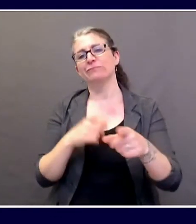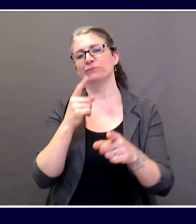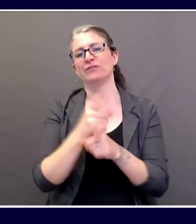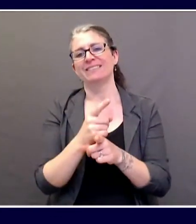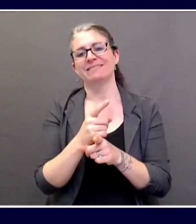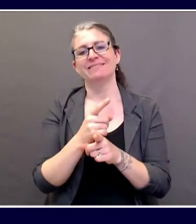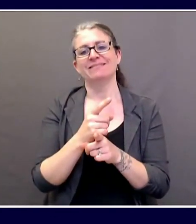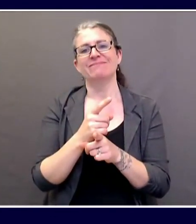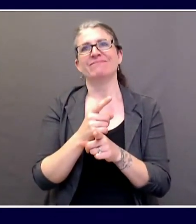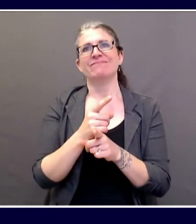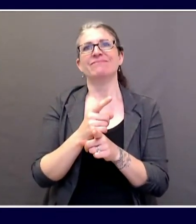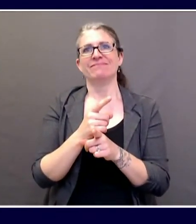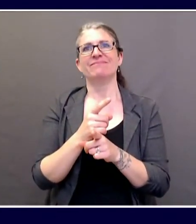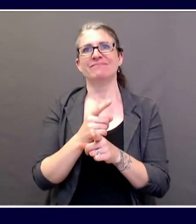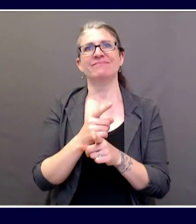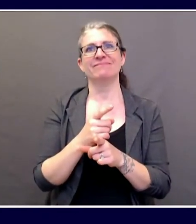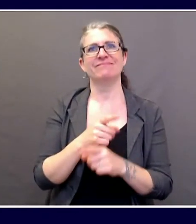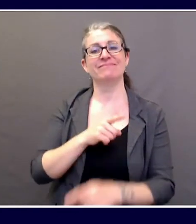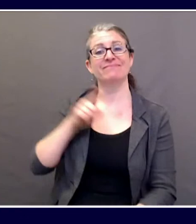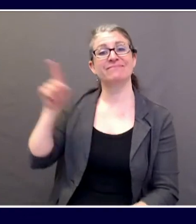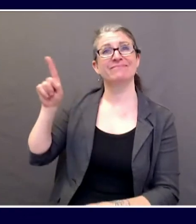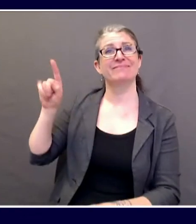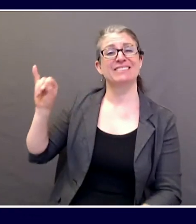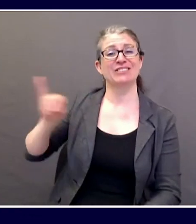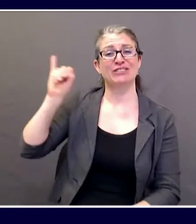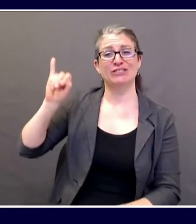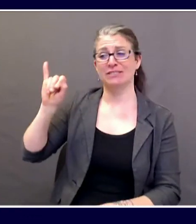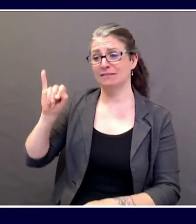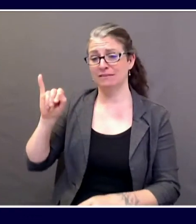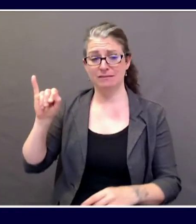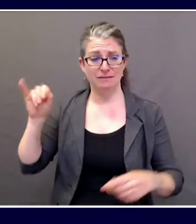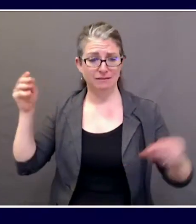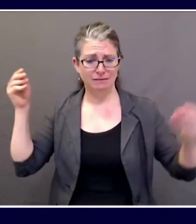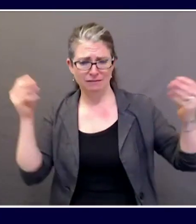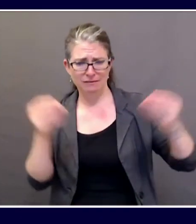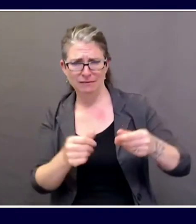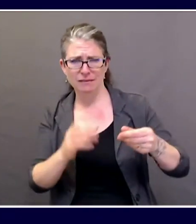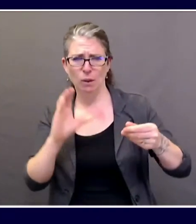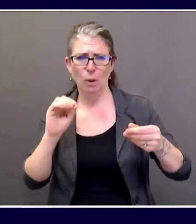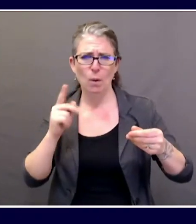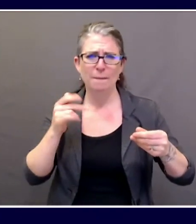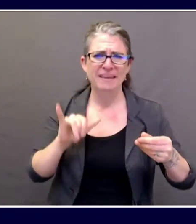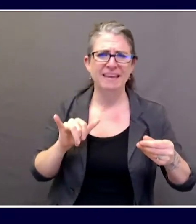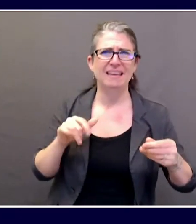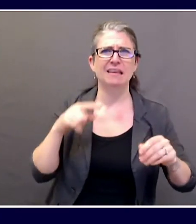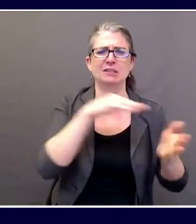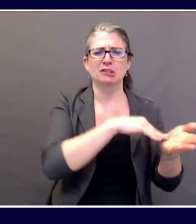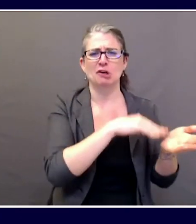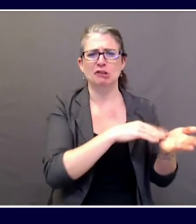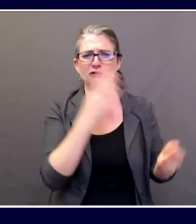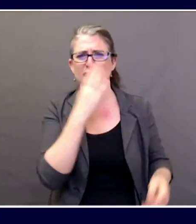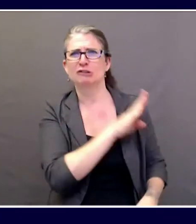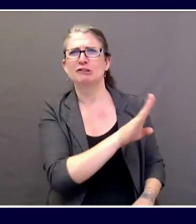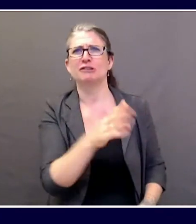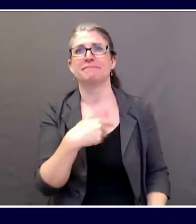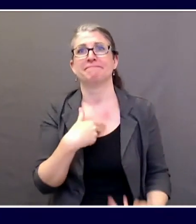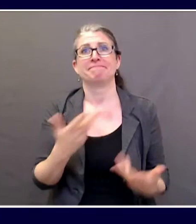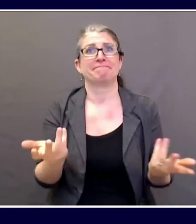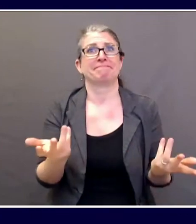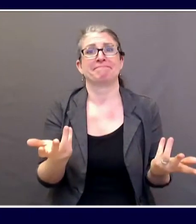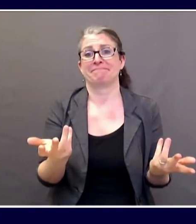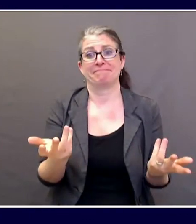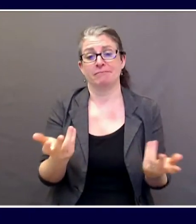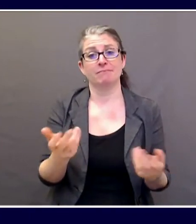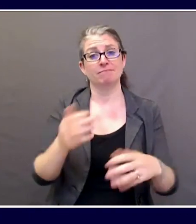My understanding is that even copays are not part of the process here, but we will get you the